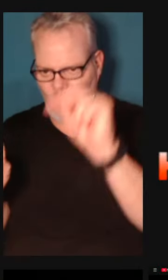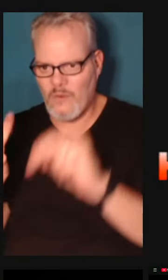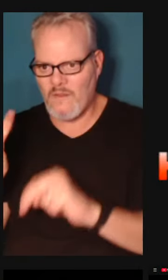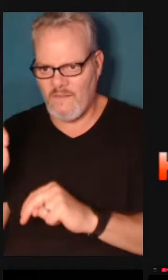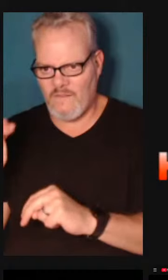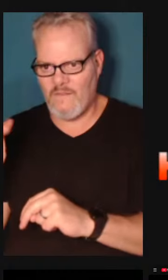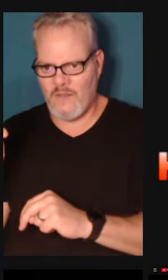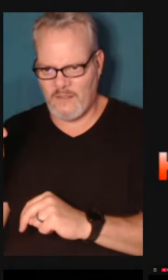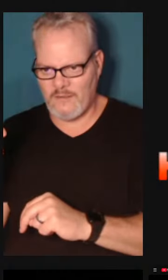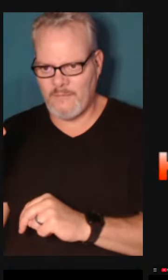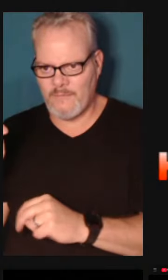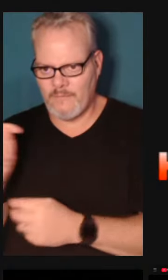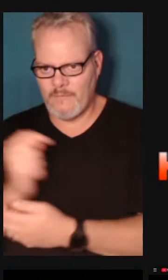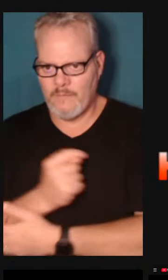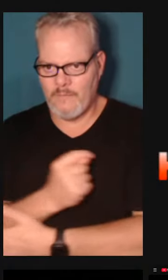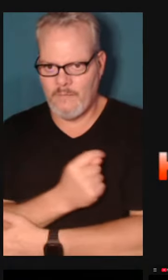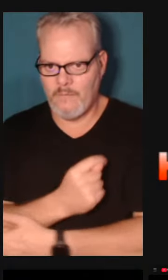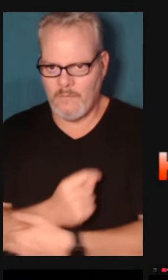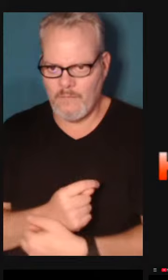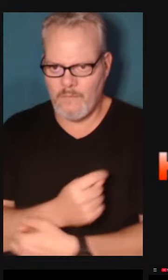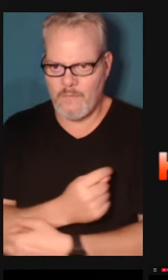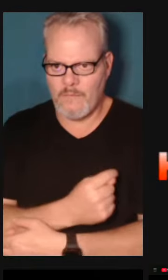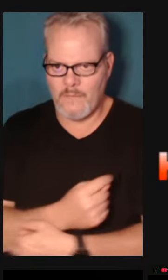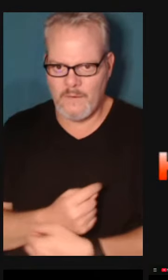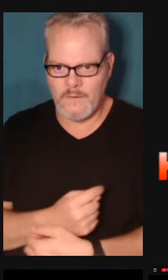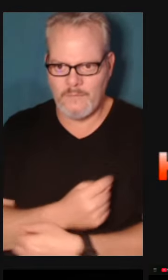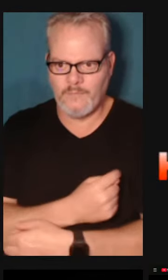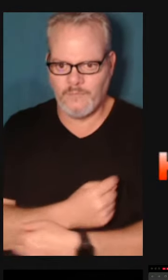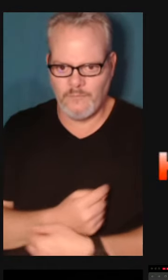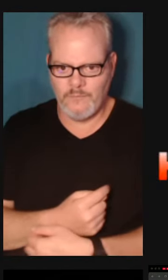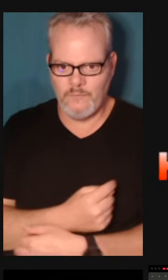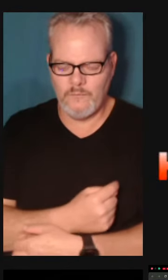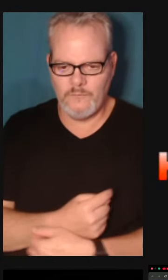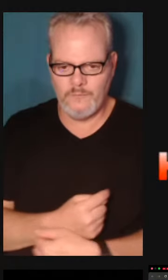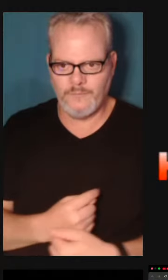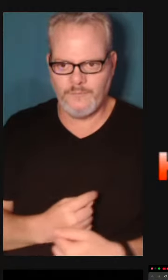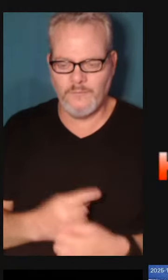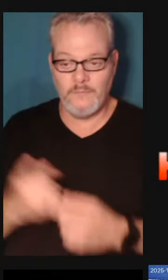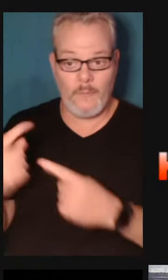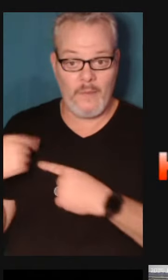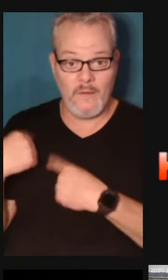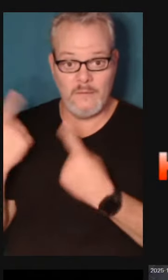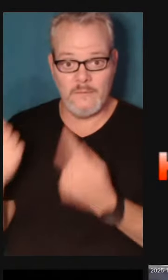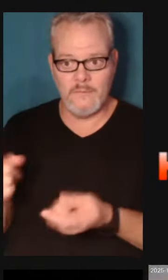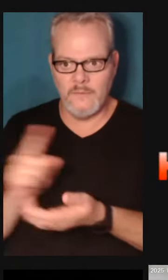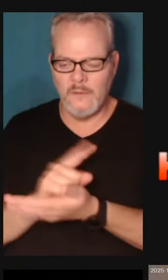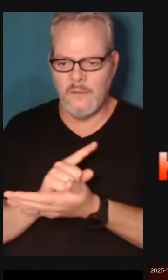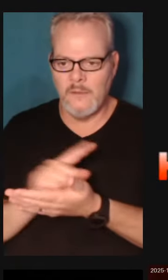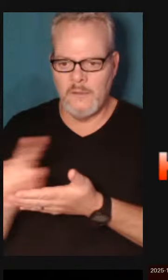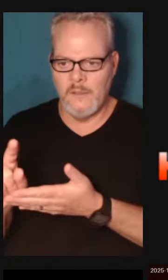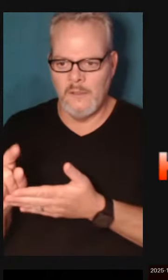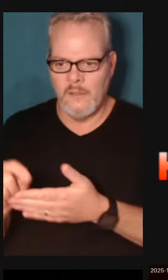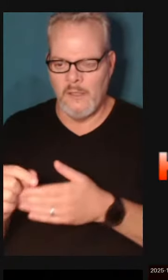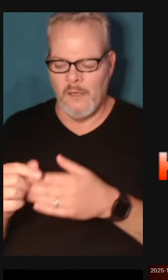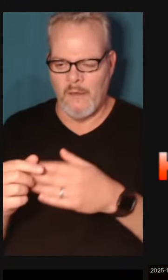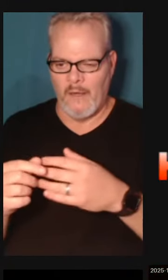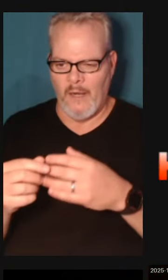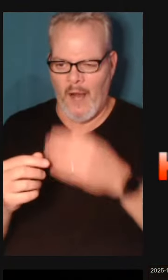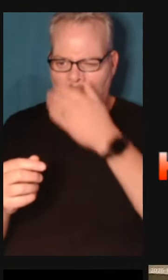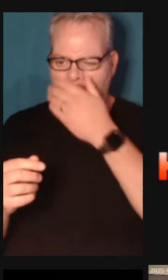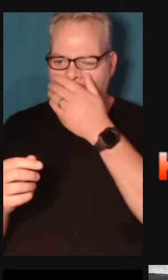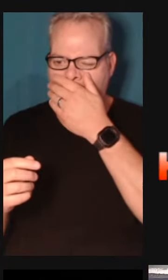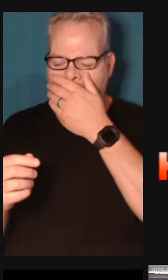Pretty foggy in there right now. And so what about this last week? So the V1 camera, starting with